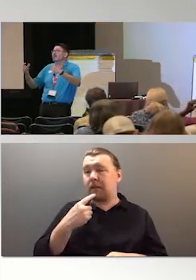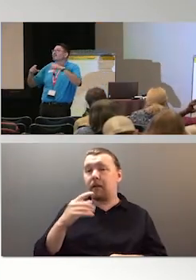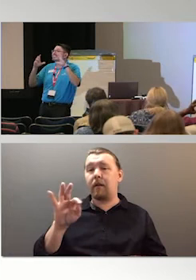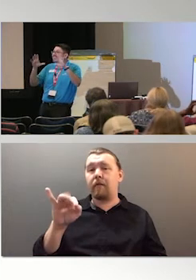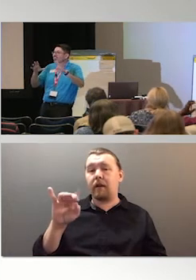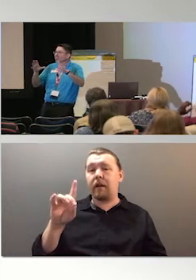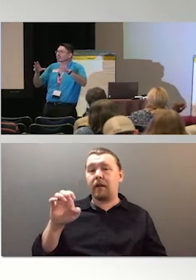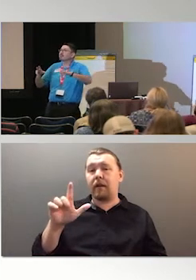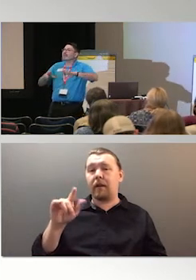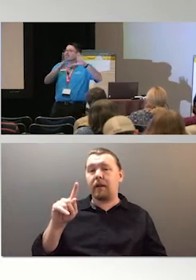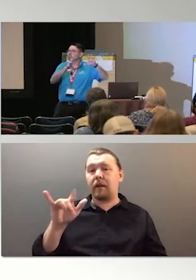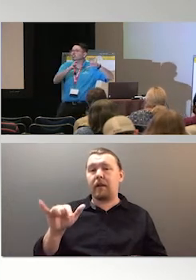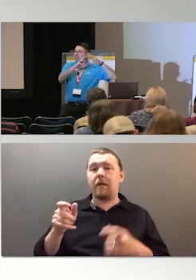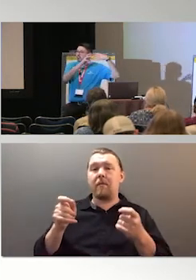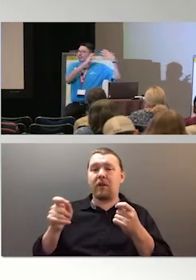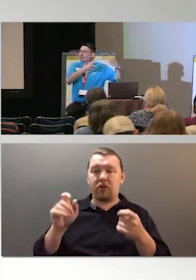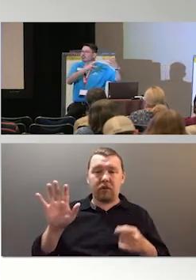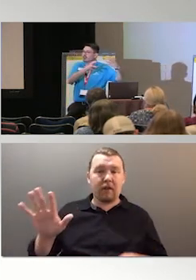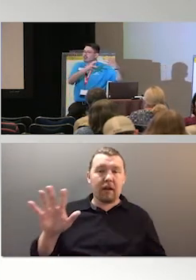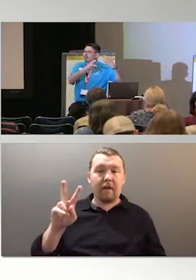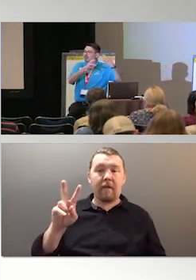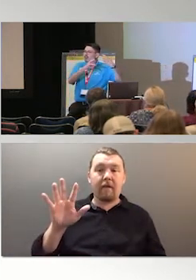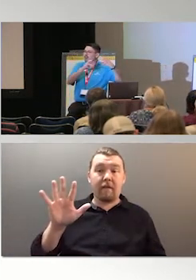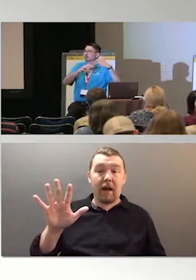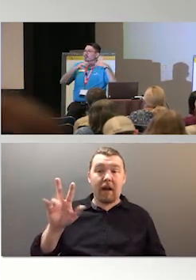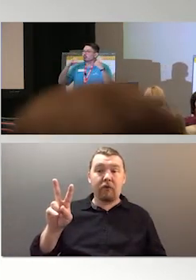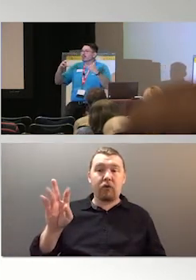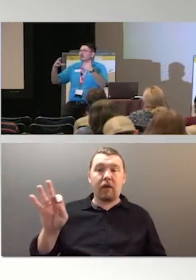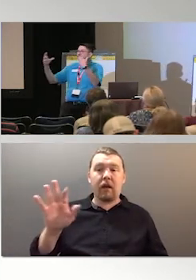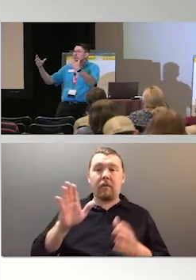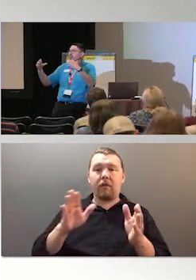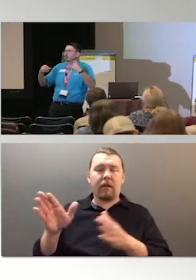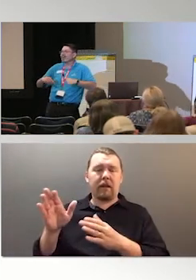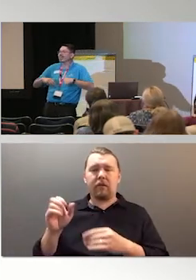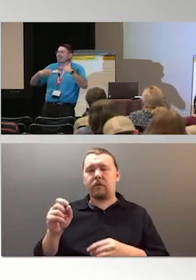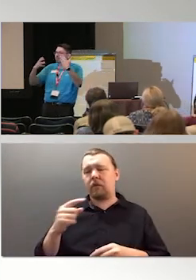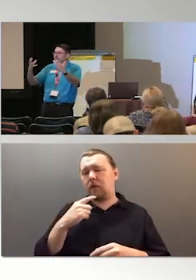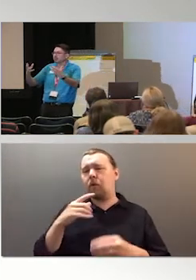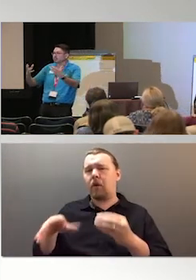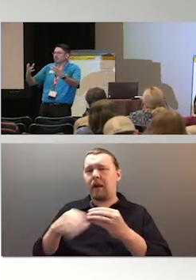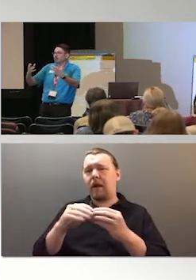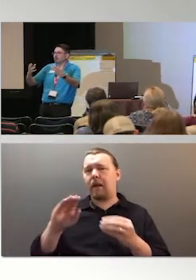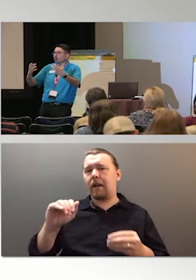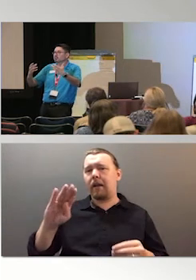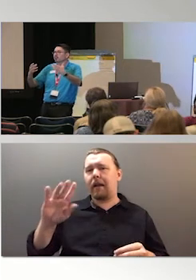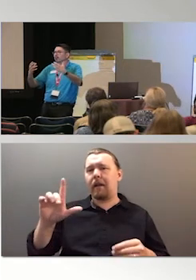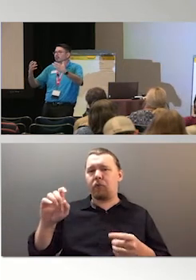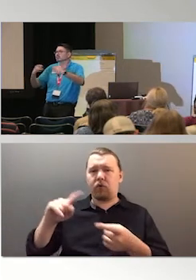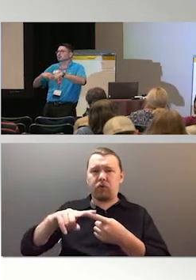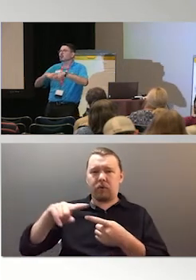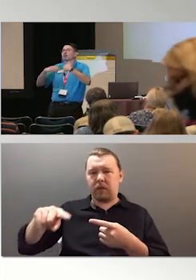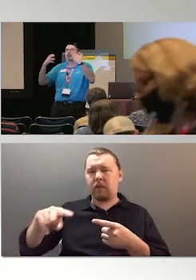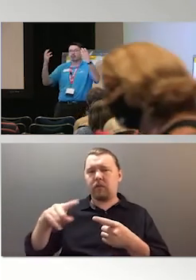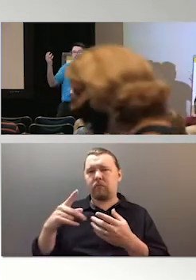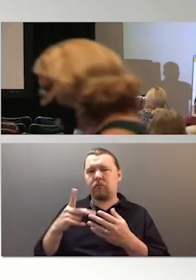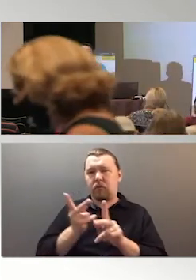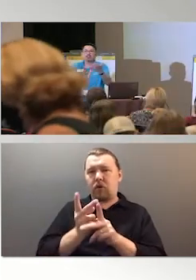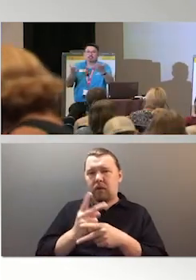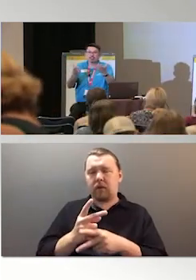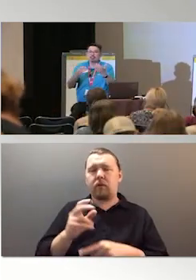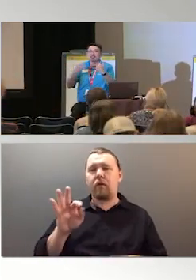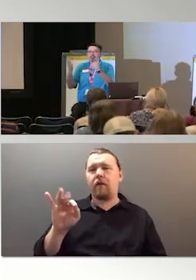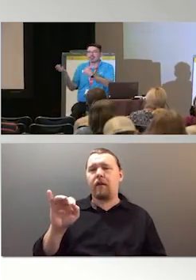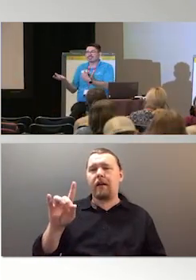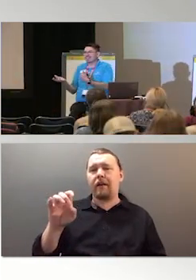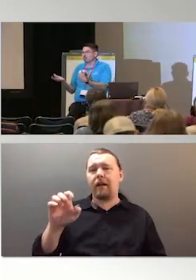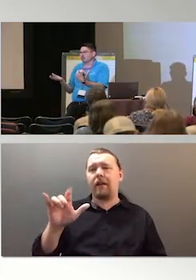program, Fidelity manages their 529 plan. So they were now to say, okay, we'll add ABLE to this robust product. And so Fidelity, for